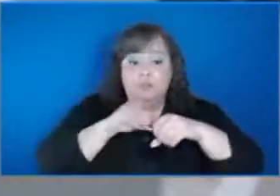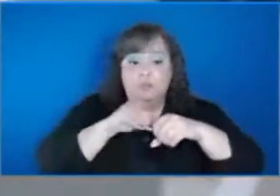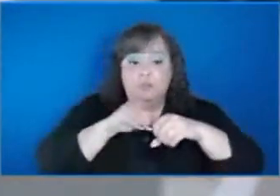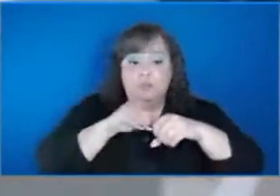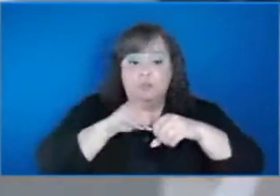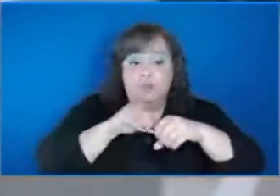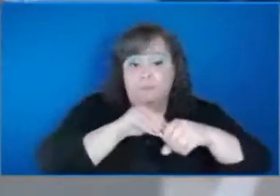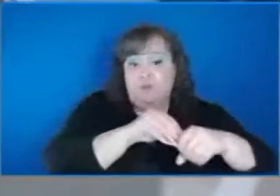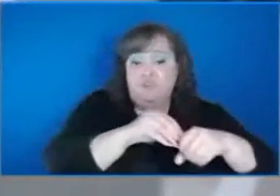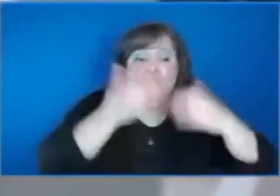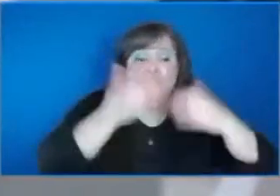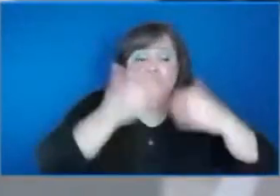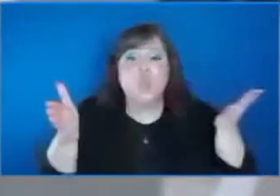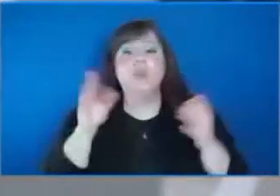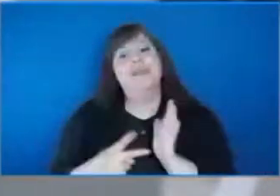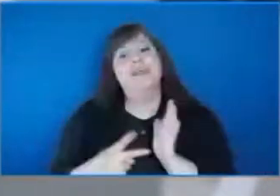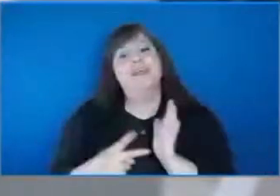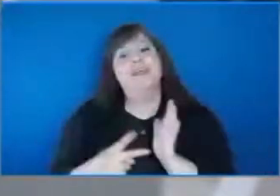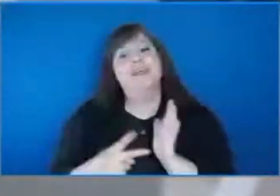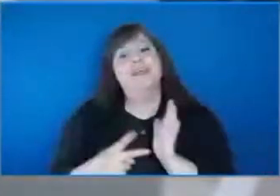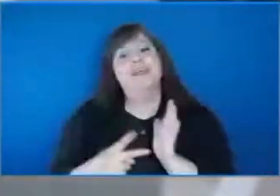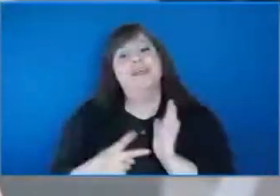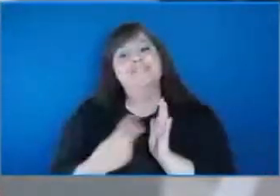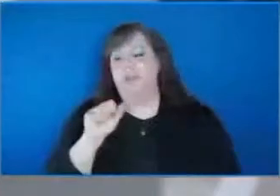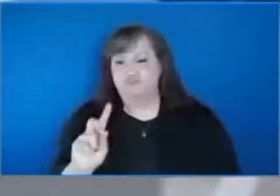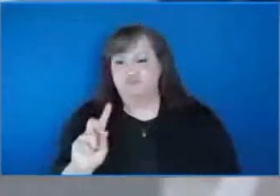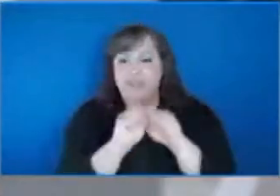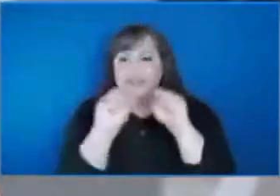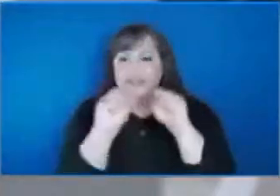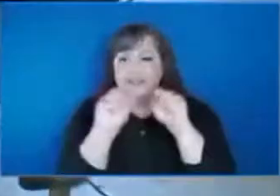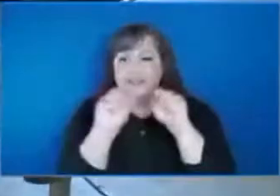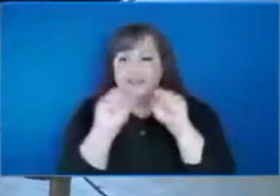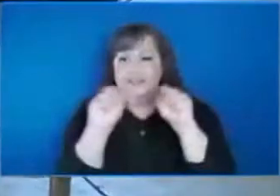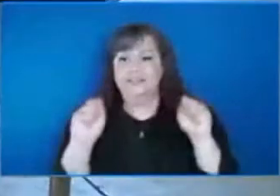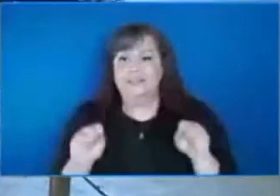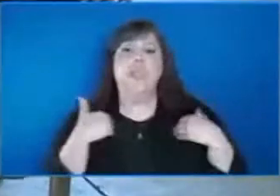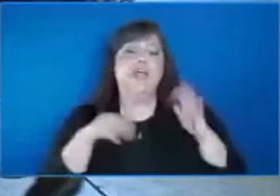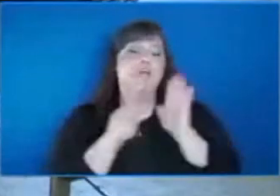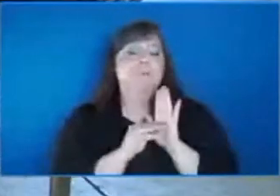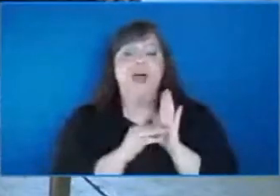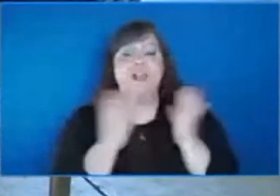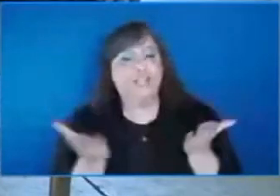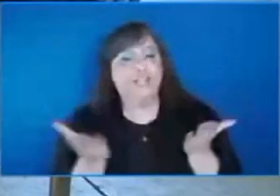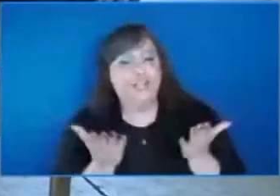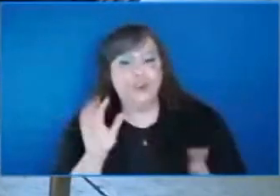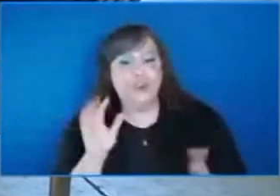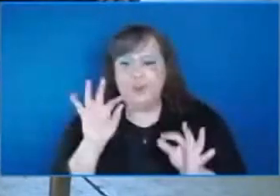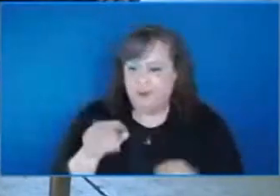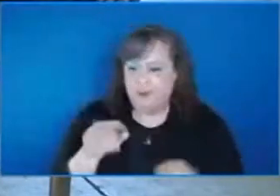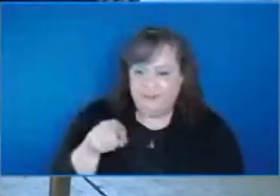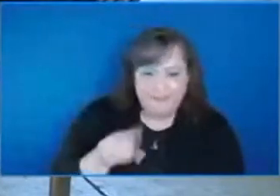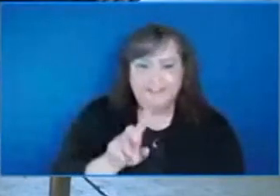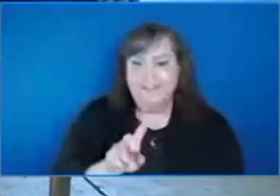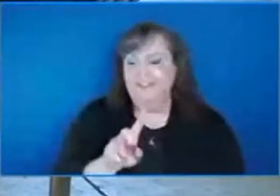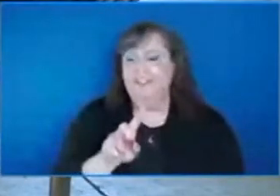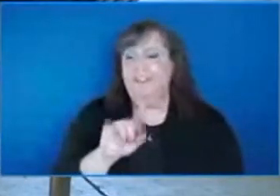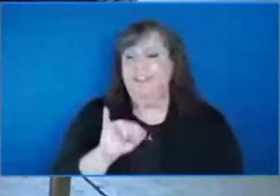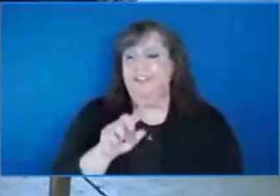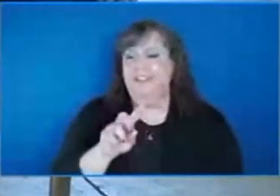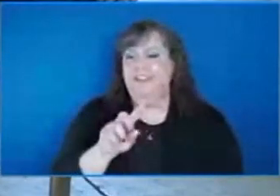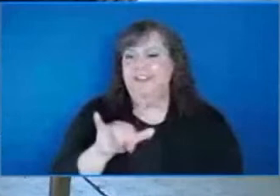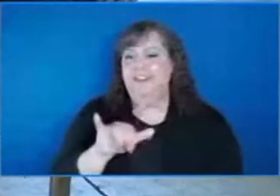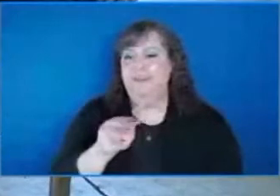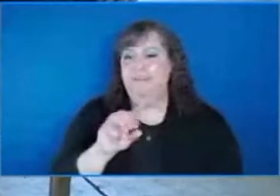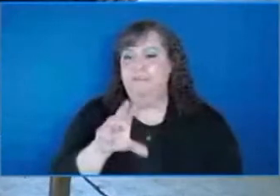because telescopes. There it is. Yeah, we've got a handy dandy how model handy here. Is that? Of, yeah, we know it's of Didymos, right? Didymos is the main one. And